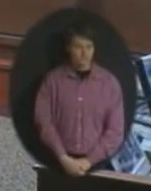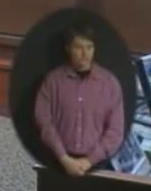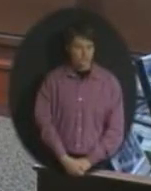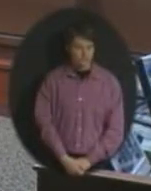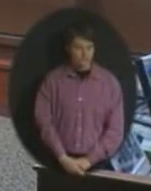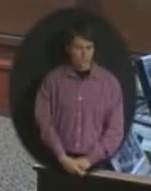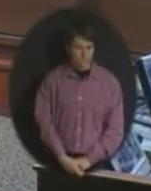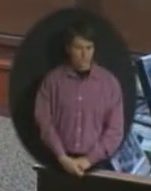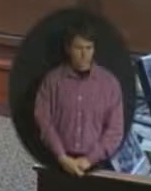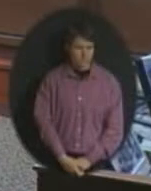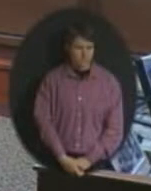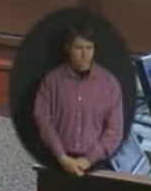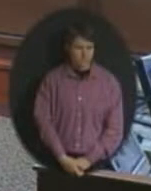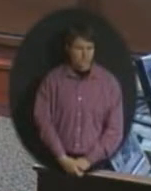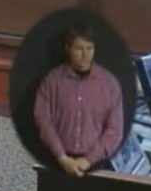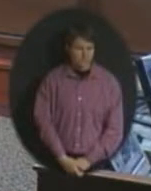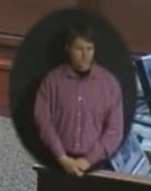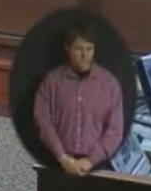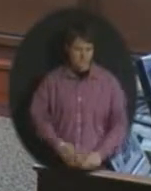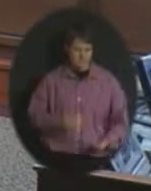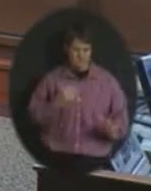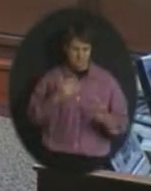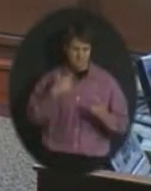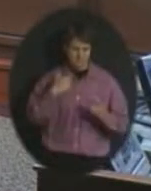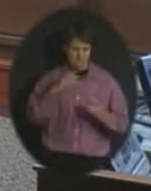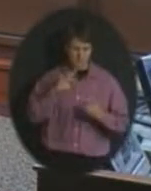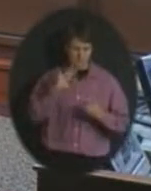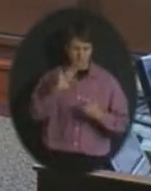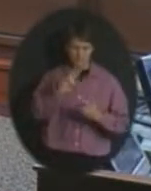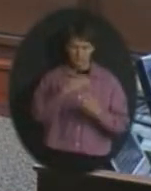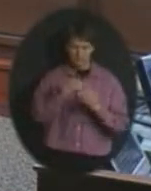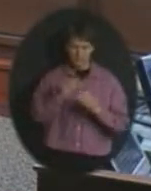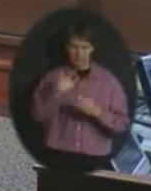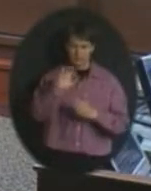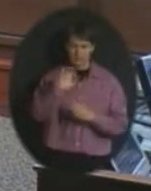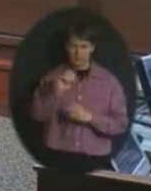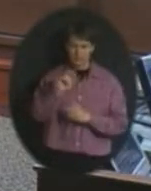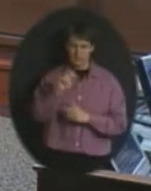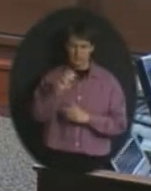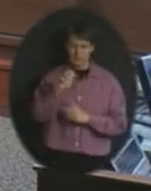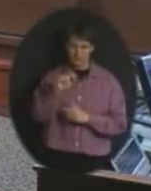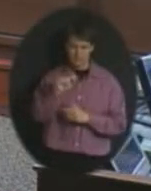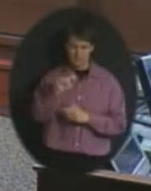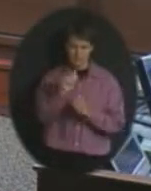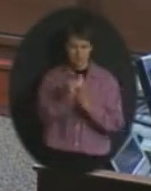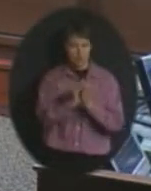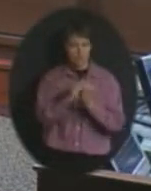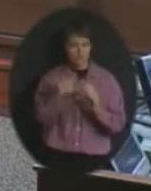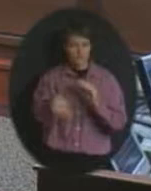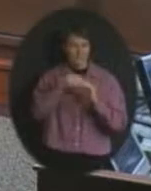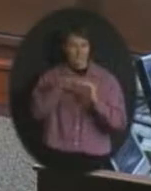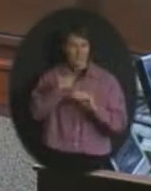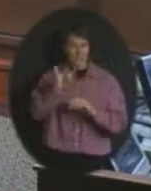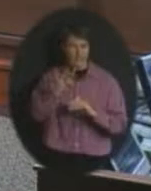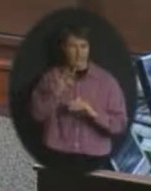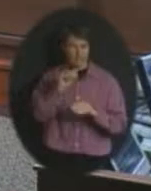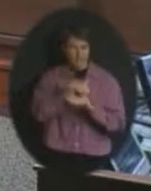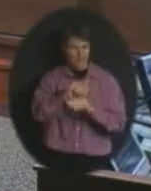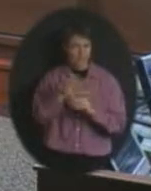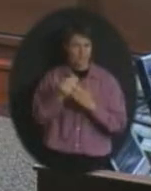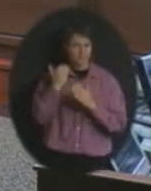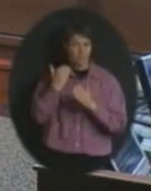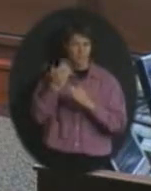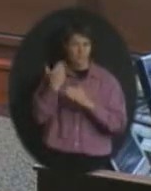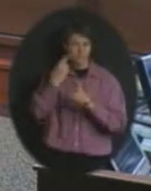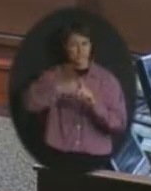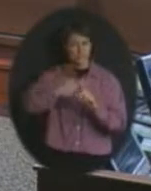Previously, we had listed under our consent agenda seven items. We've added an eighth tonight. It was presented as a future action item